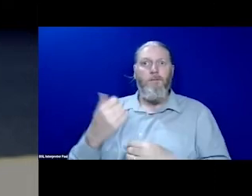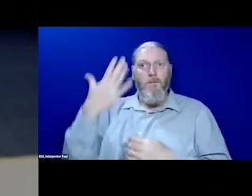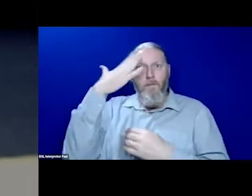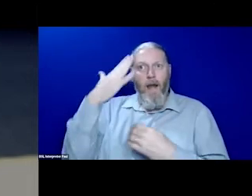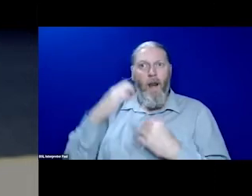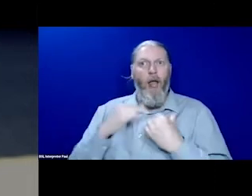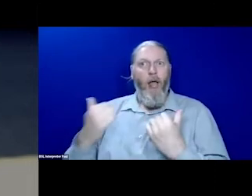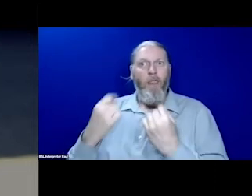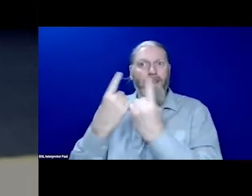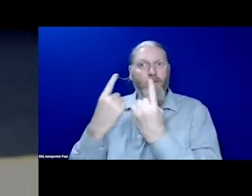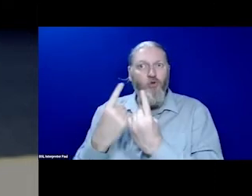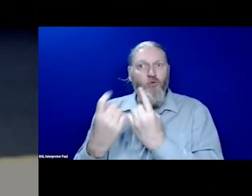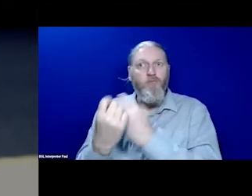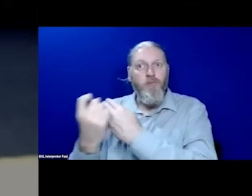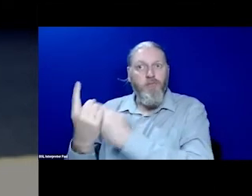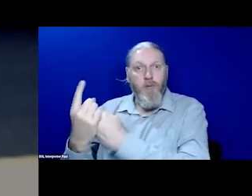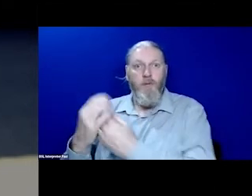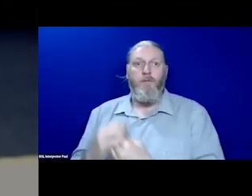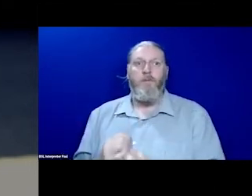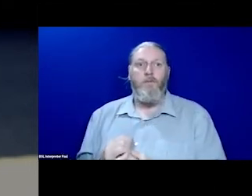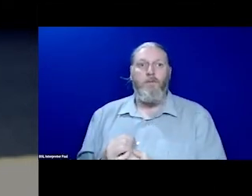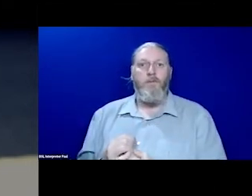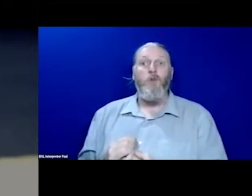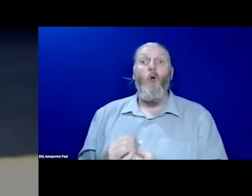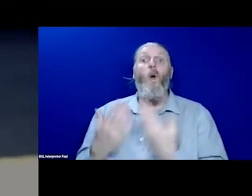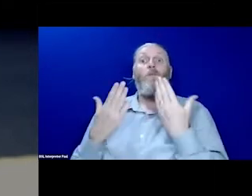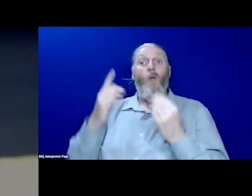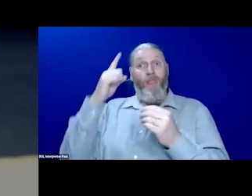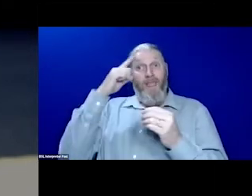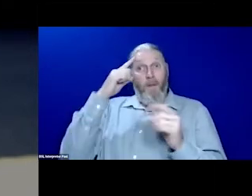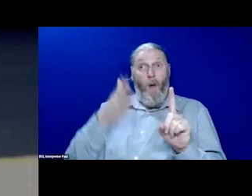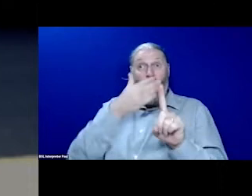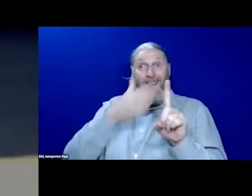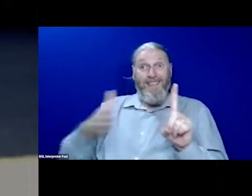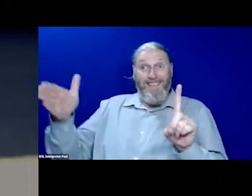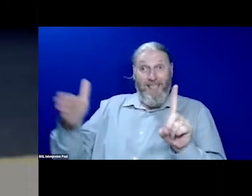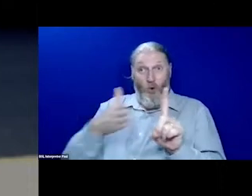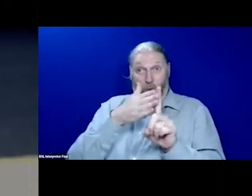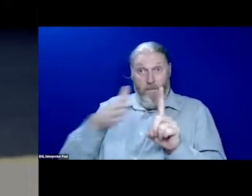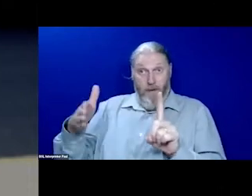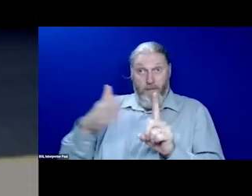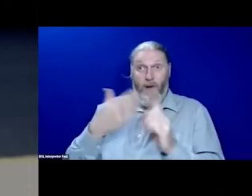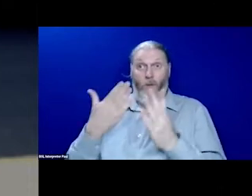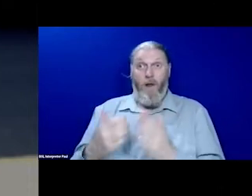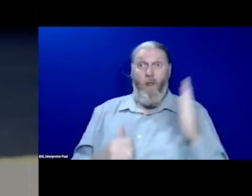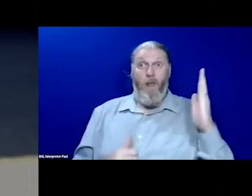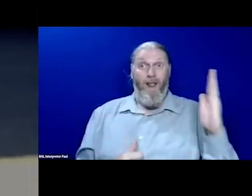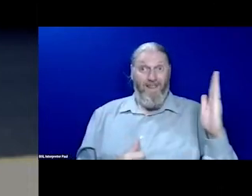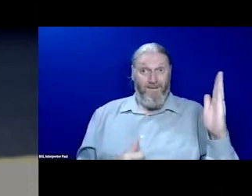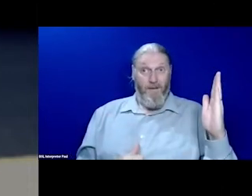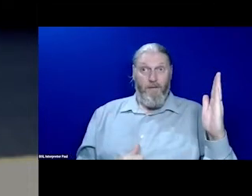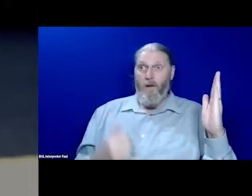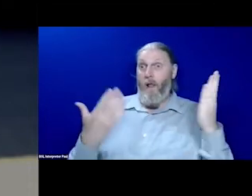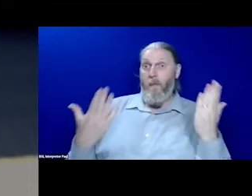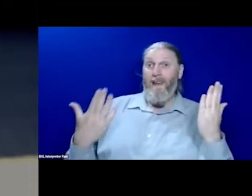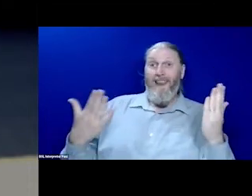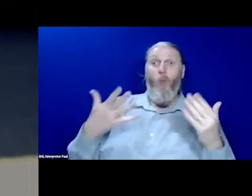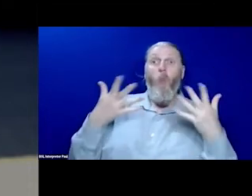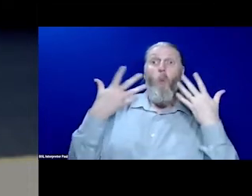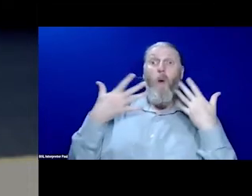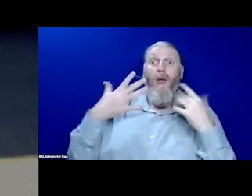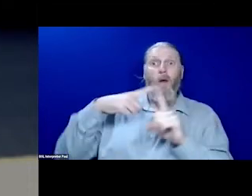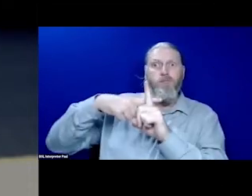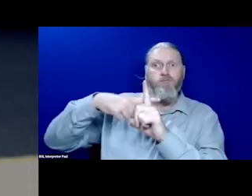So if we look on the left-hand side of this continuum, we're all experiencing higher than average temperatures at the moment. And while